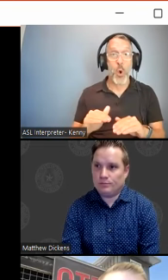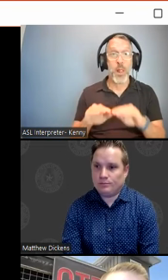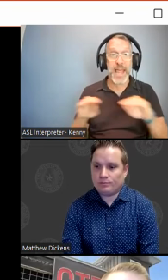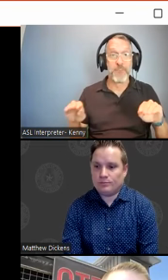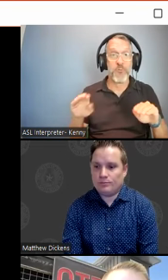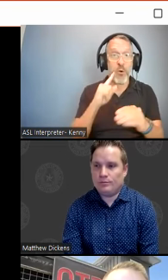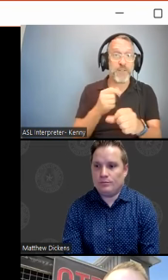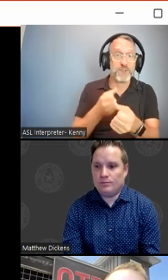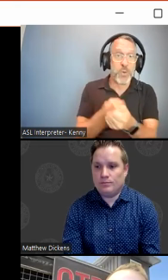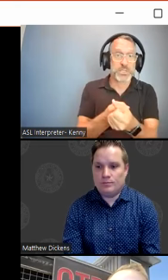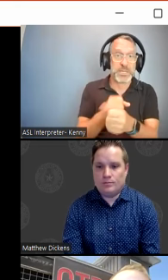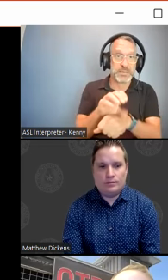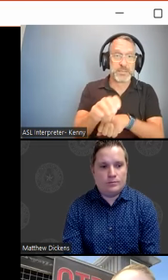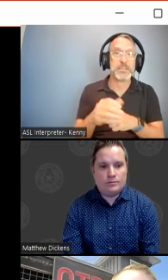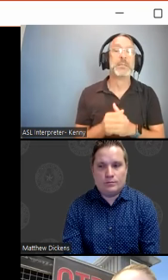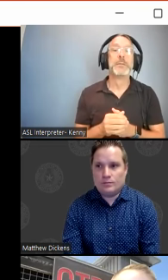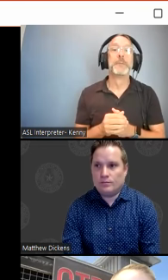that being said,